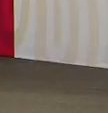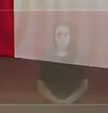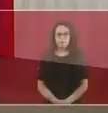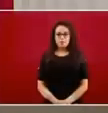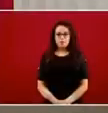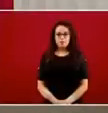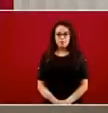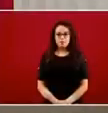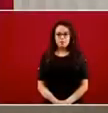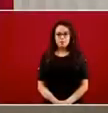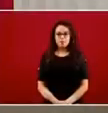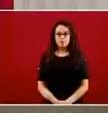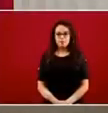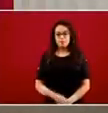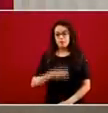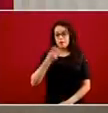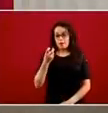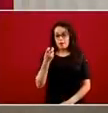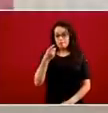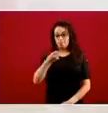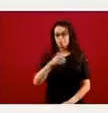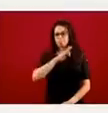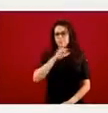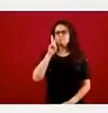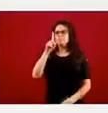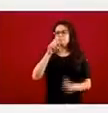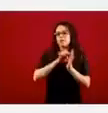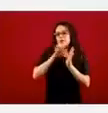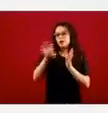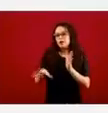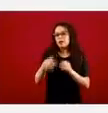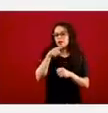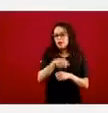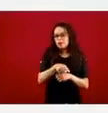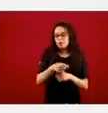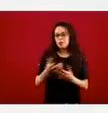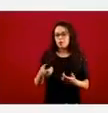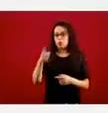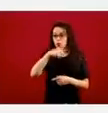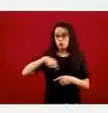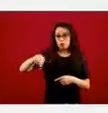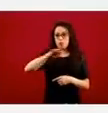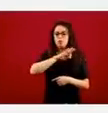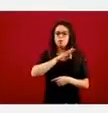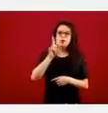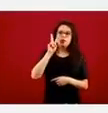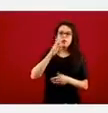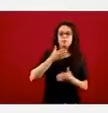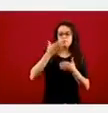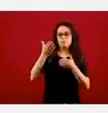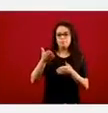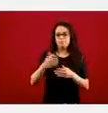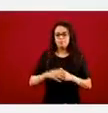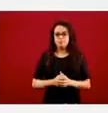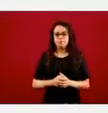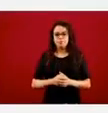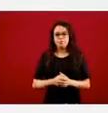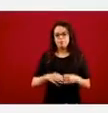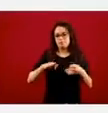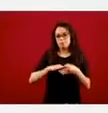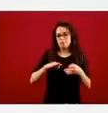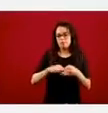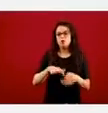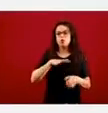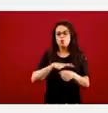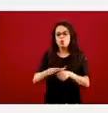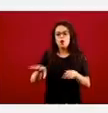Now, these are some examples of what the app looks like and some of the functions available within the app. We